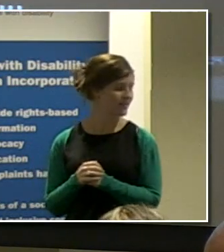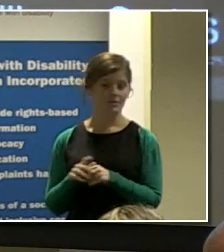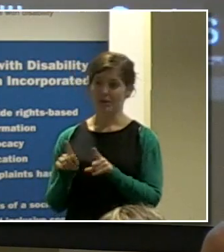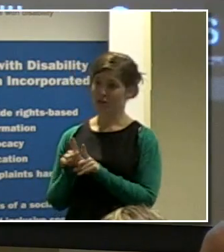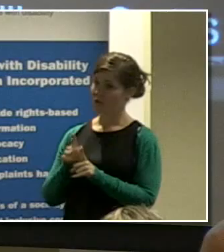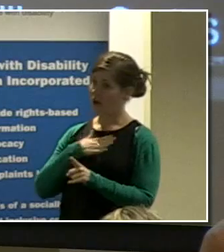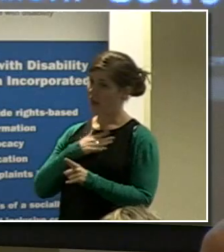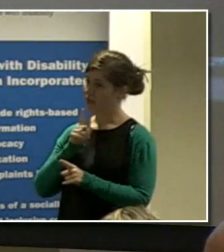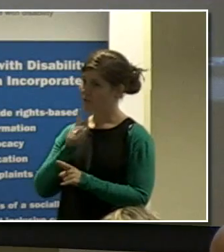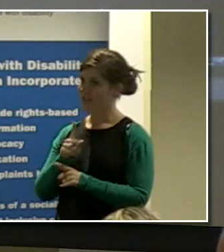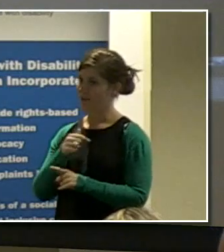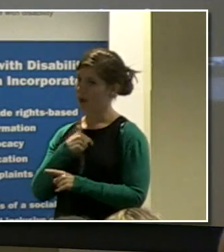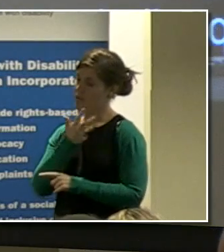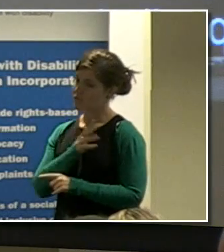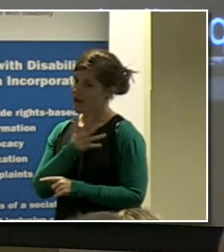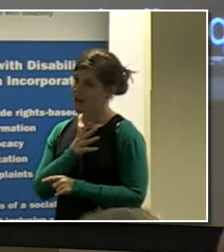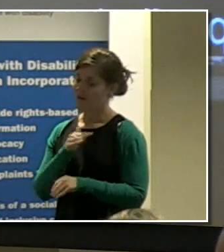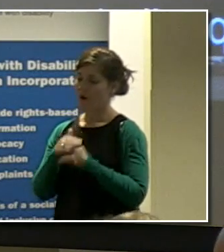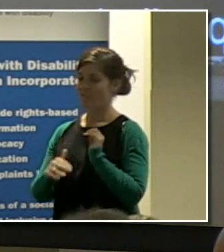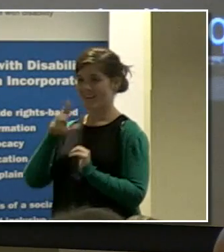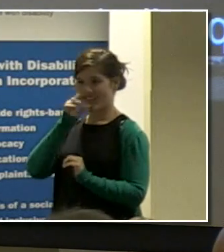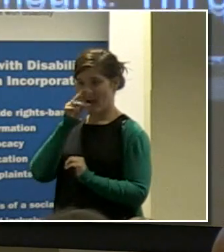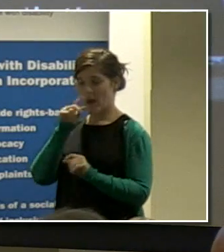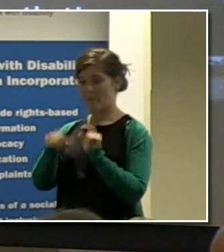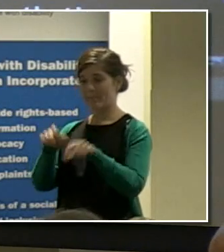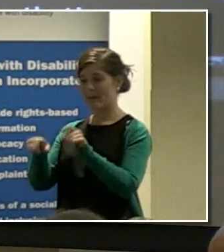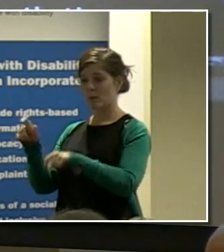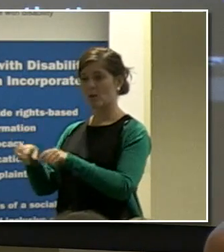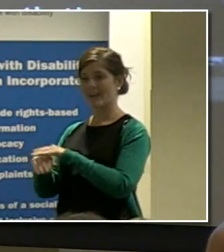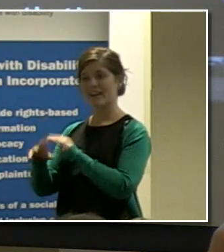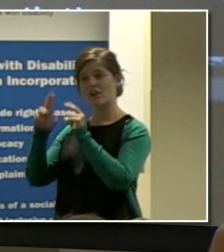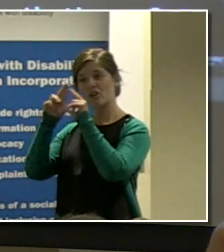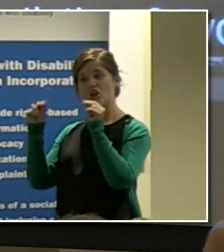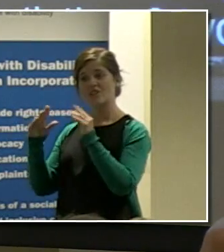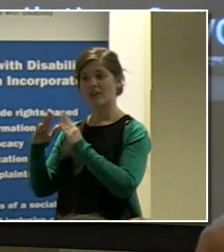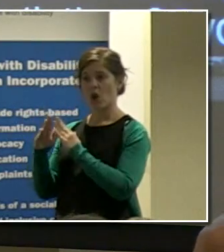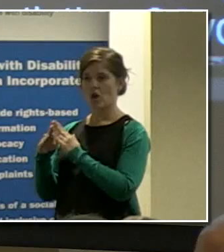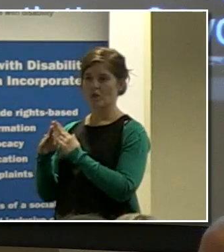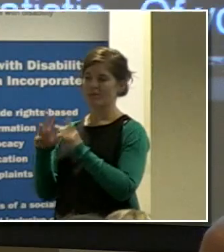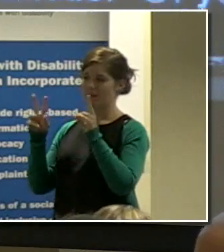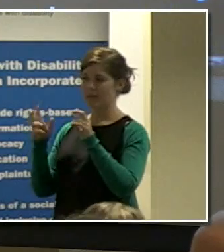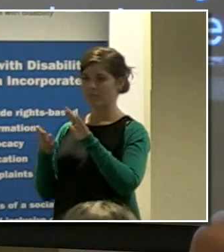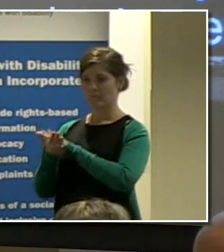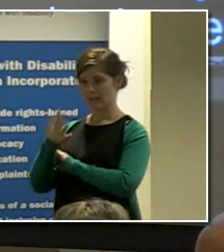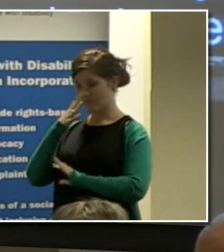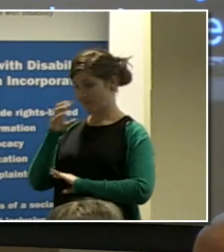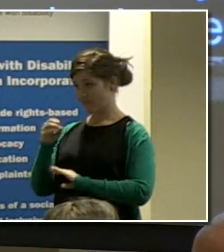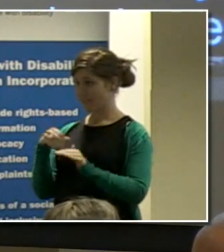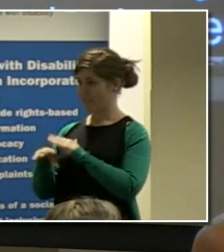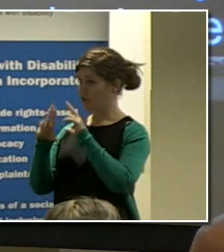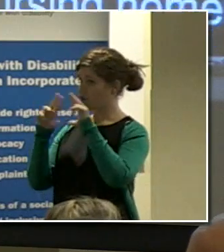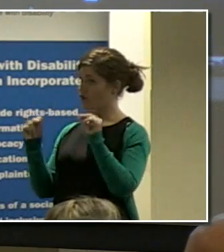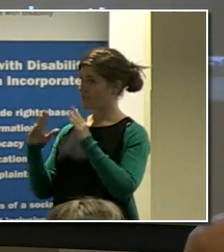this statistic, on young people in nursing homes, which are people under the age of 50,